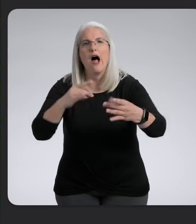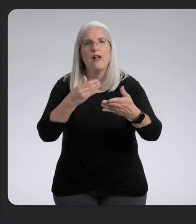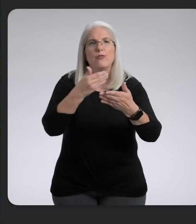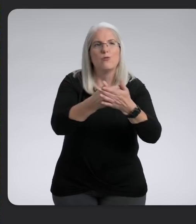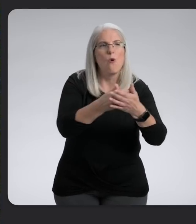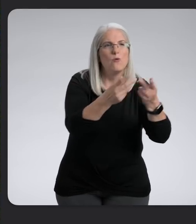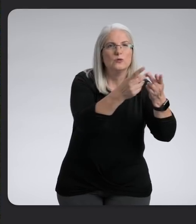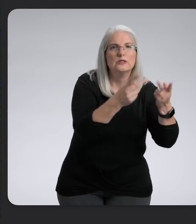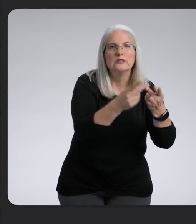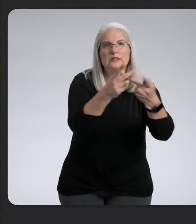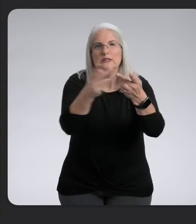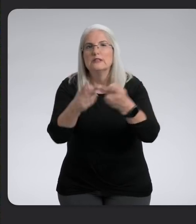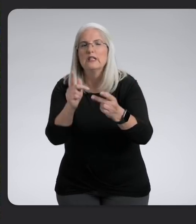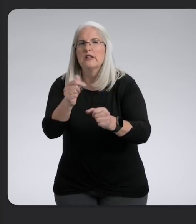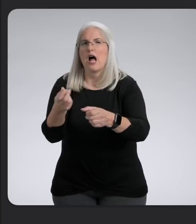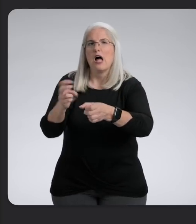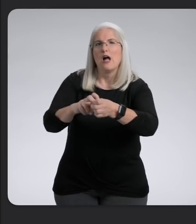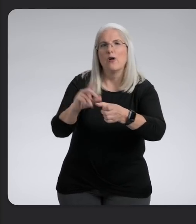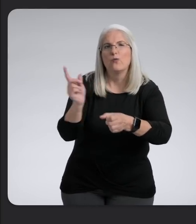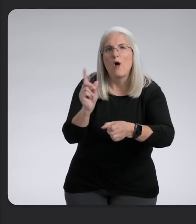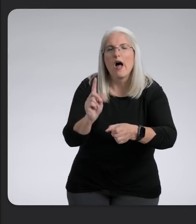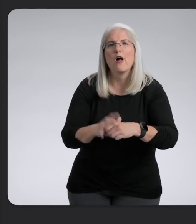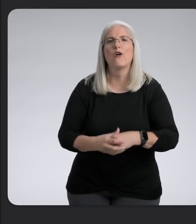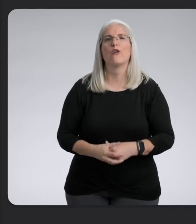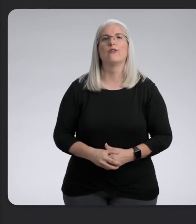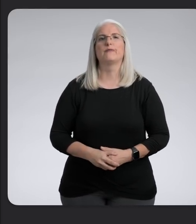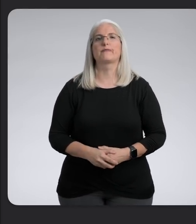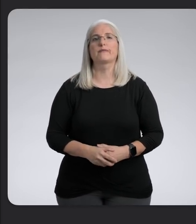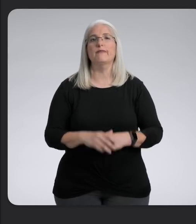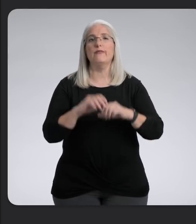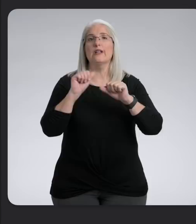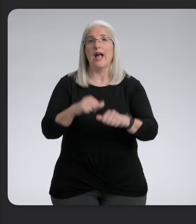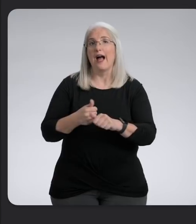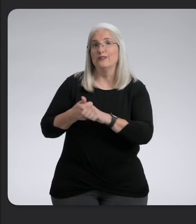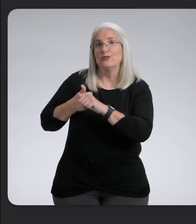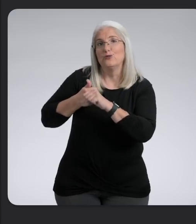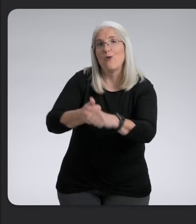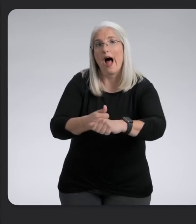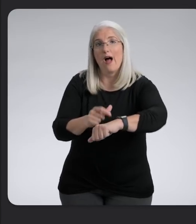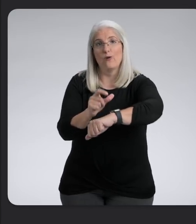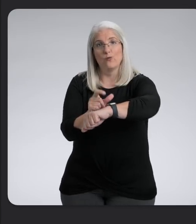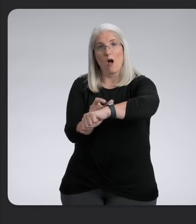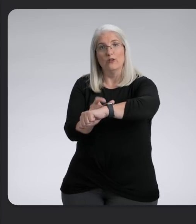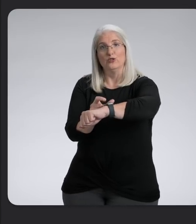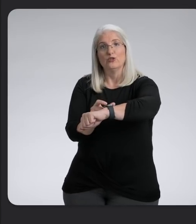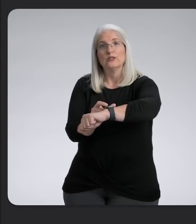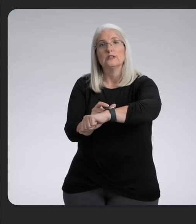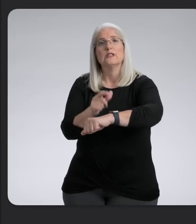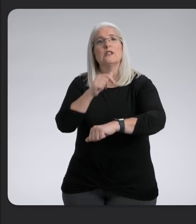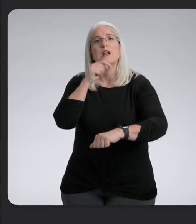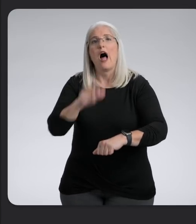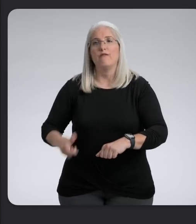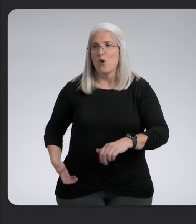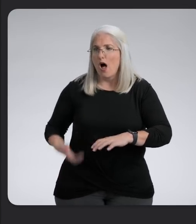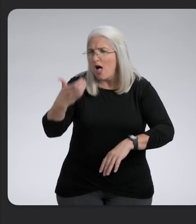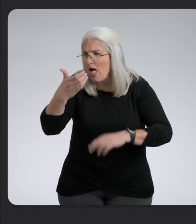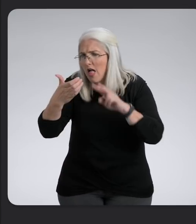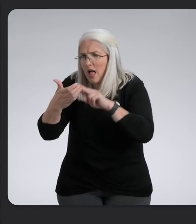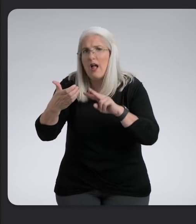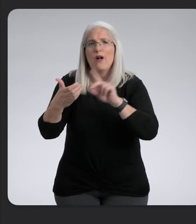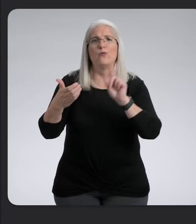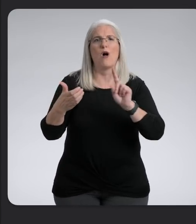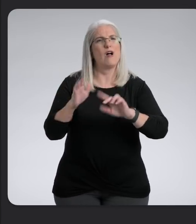pin their favorite lines to the top and even keep track on their Apple Watch, so there's no need to take your phone out of your